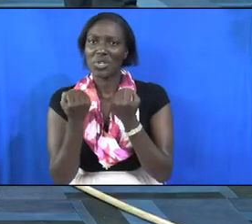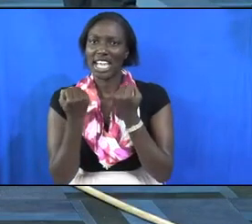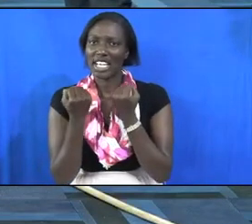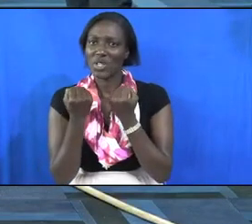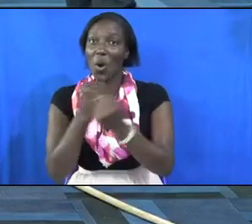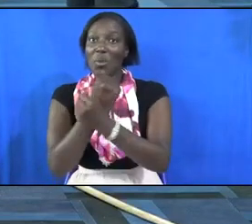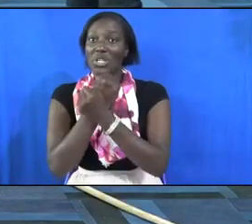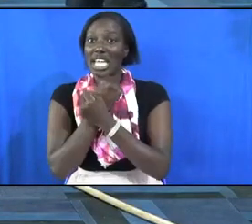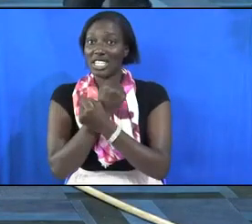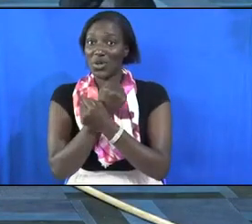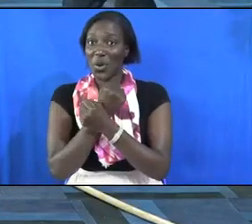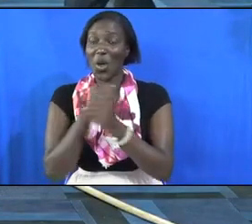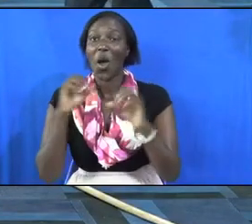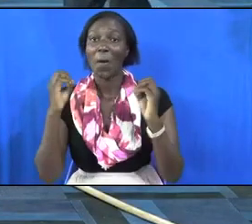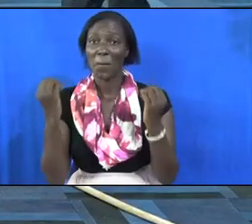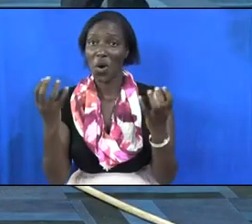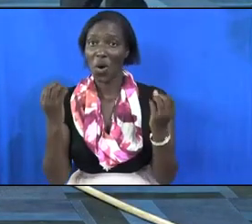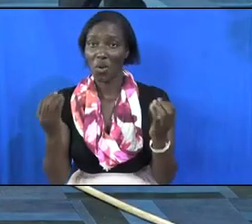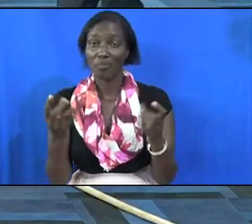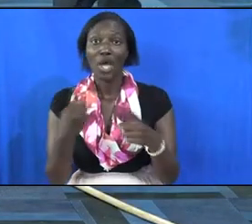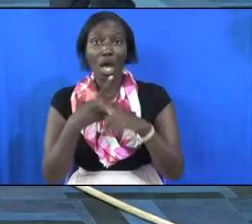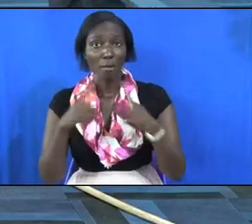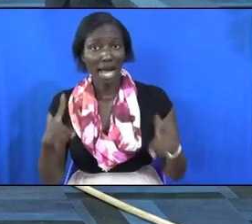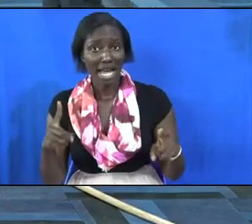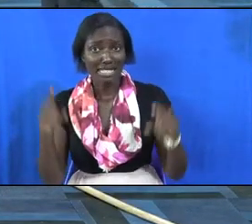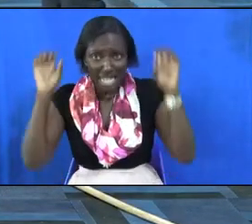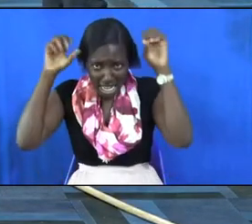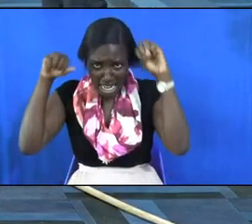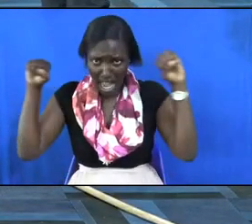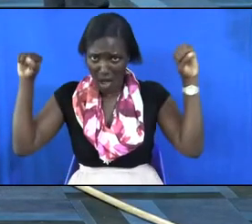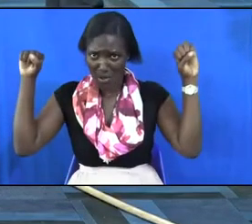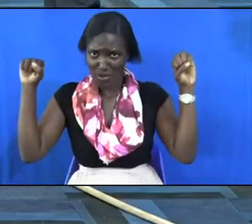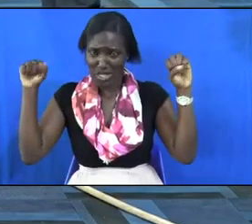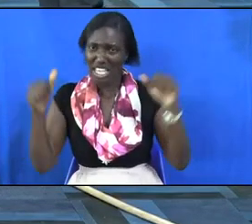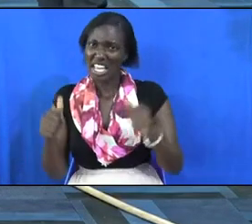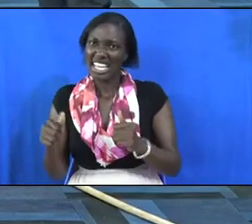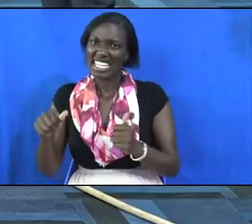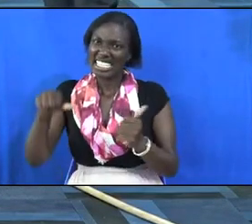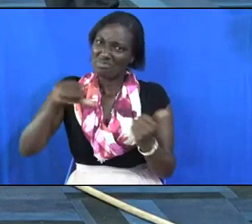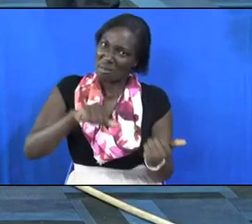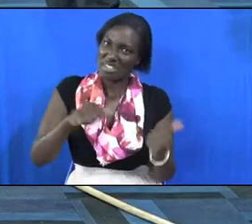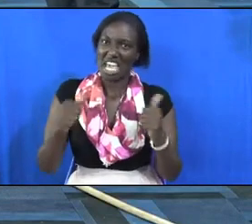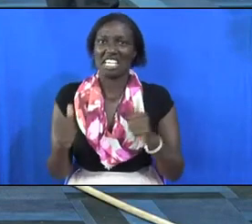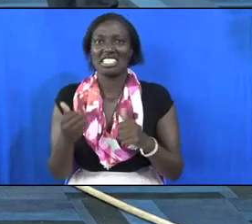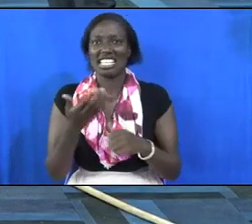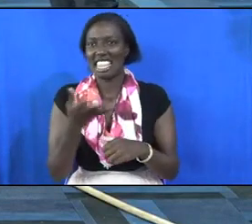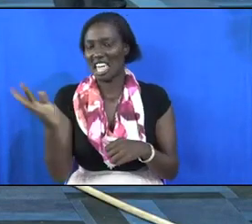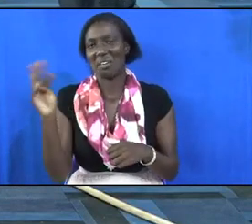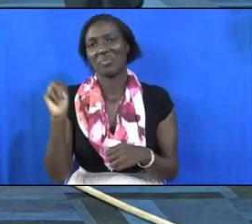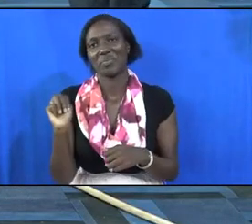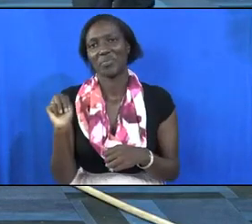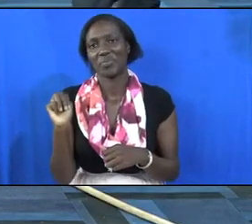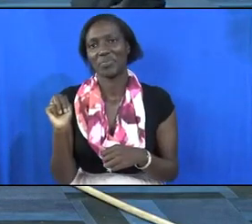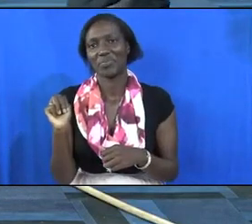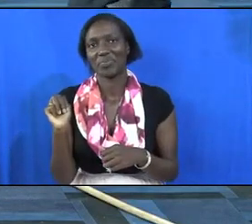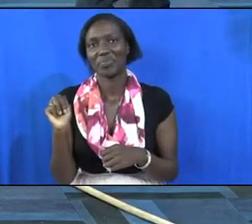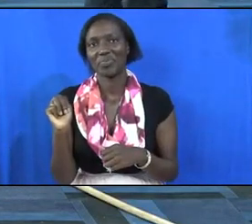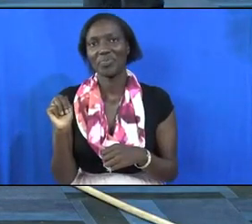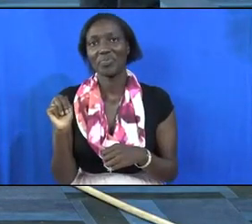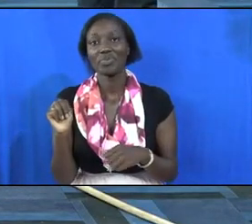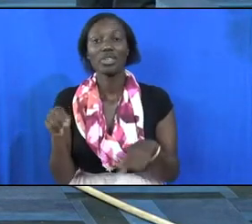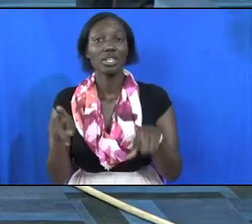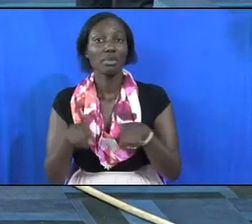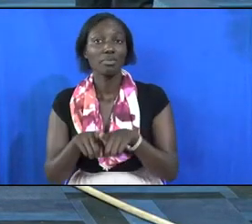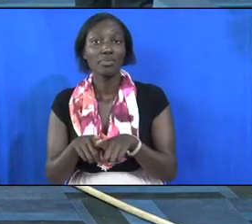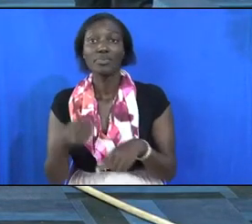cows, we, apart from just cleaning them, we also dip them, baptize them. And I know